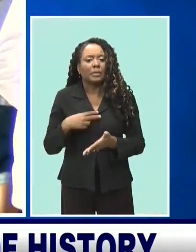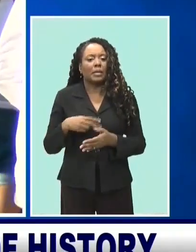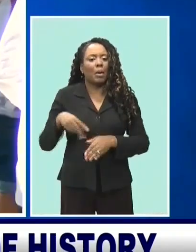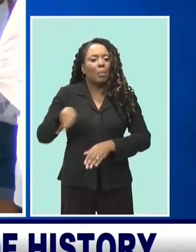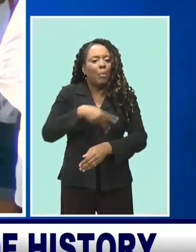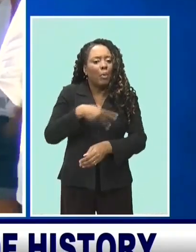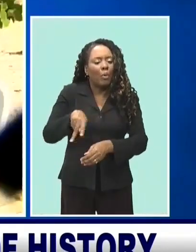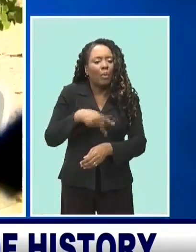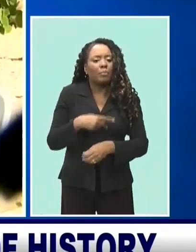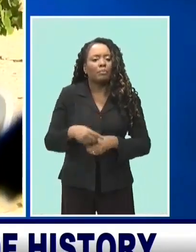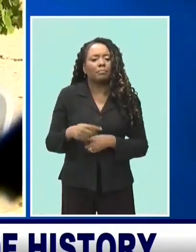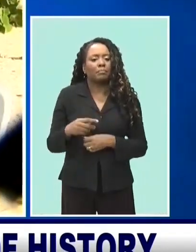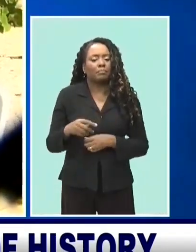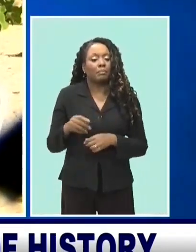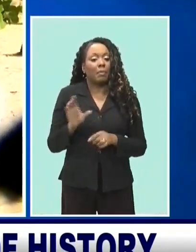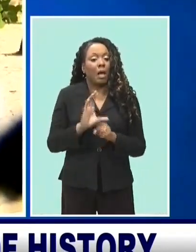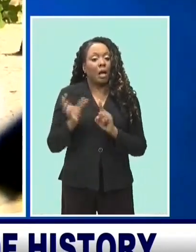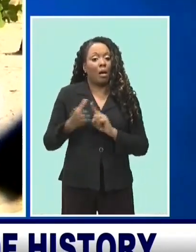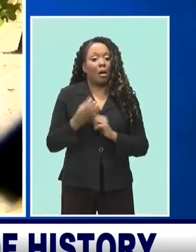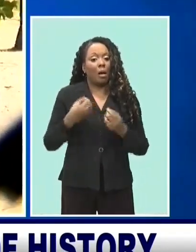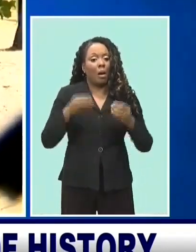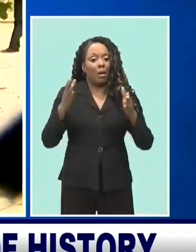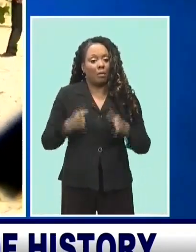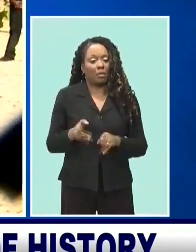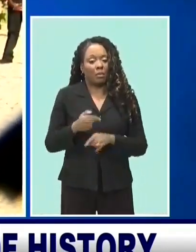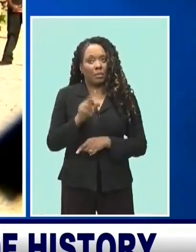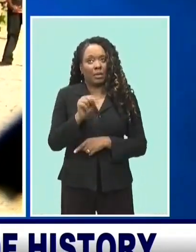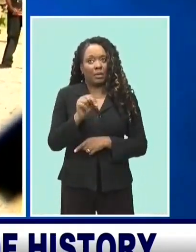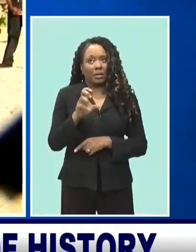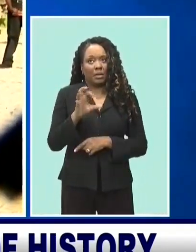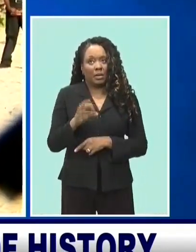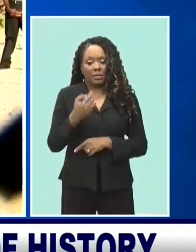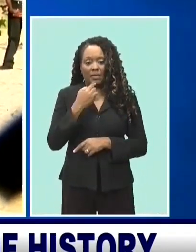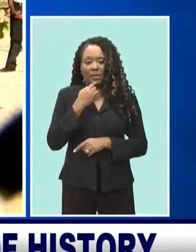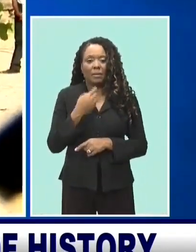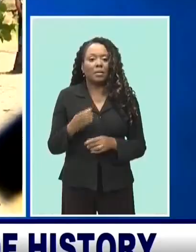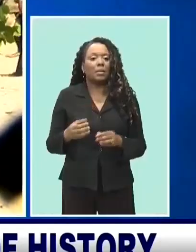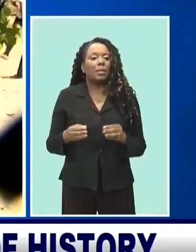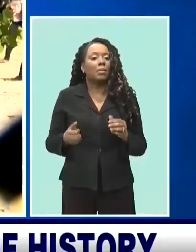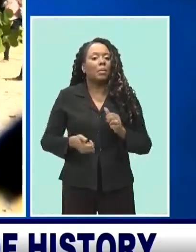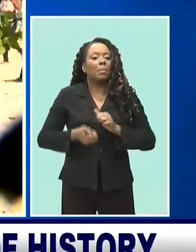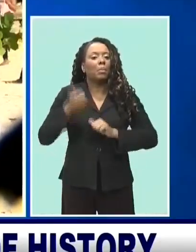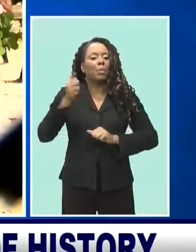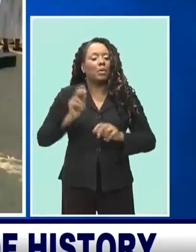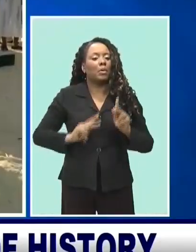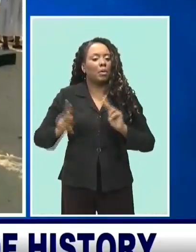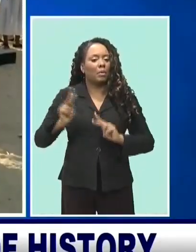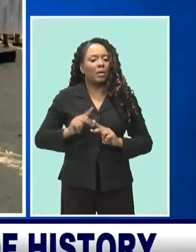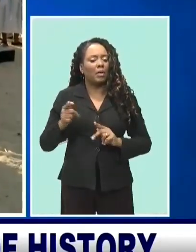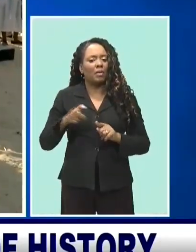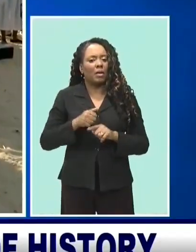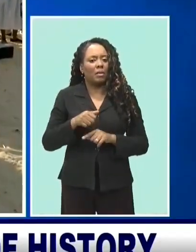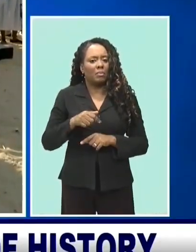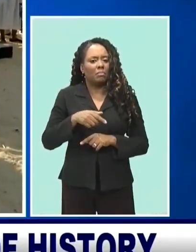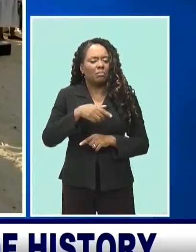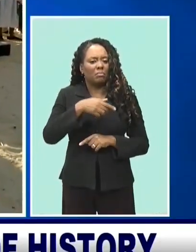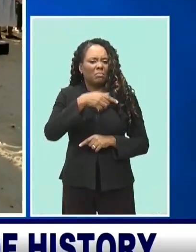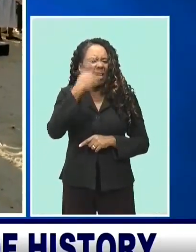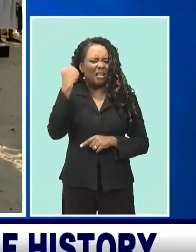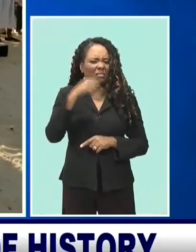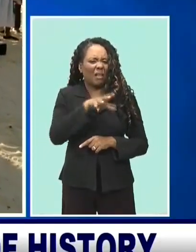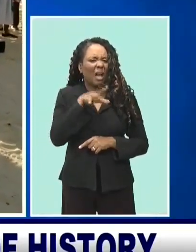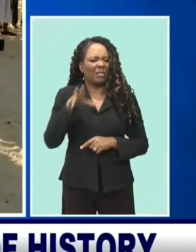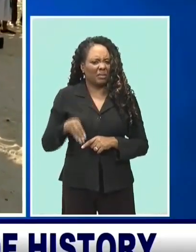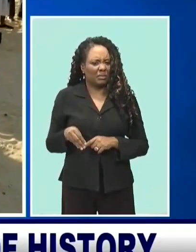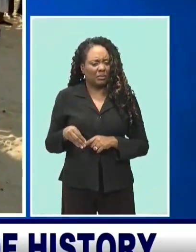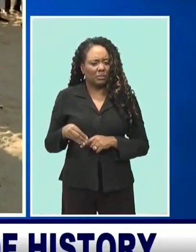NCF, Andrea Wells, says it brought together predominantly Afro-centered faiths on the island, but also Barbadians who do not ordinarily